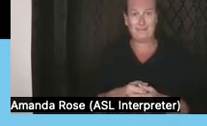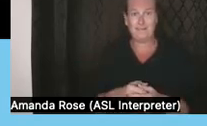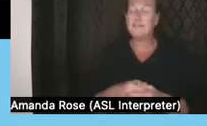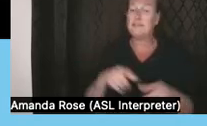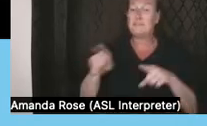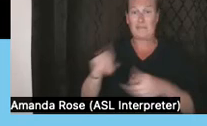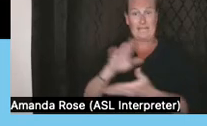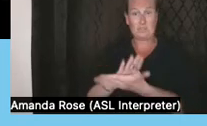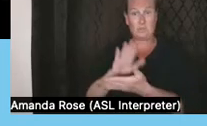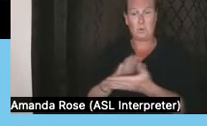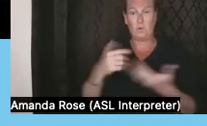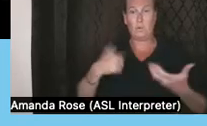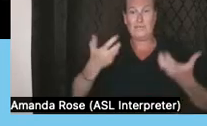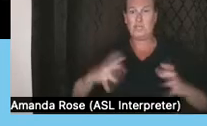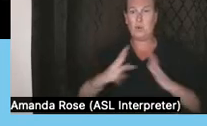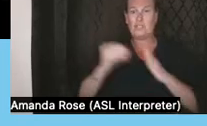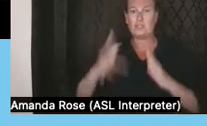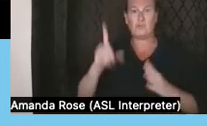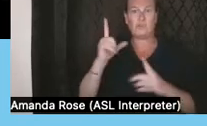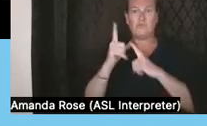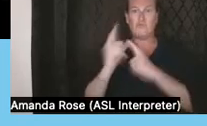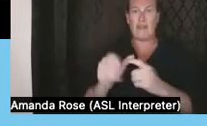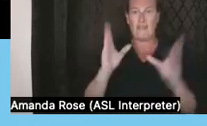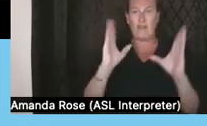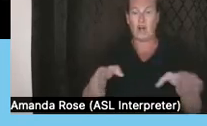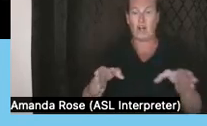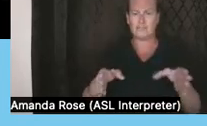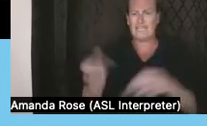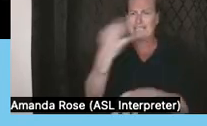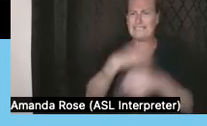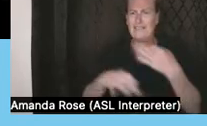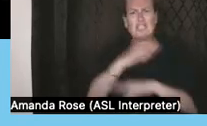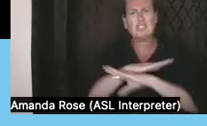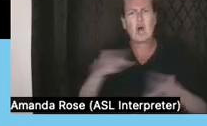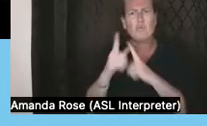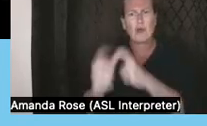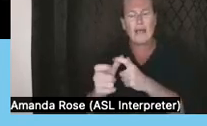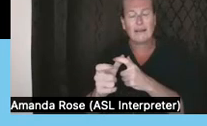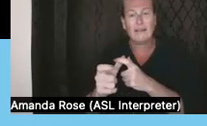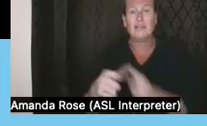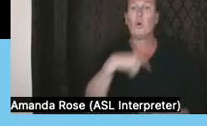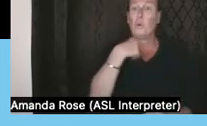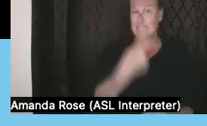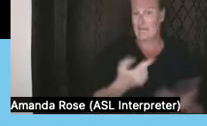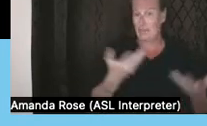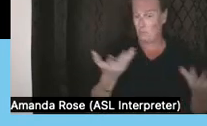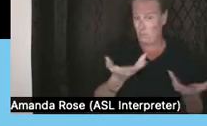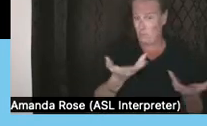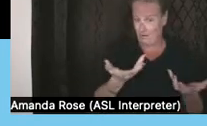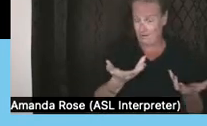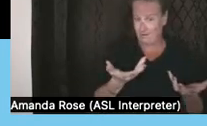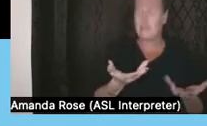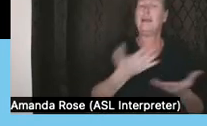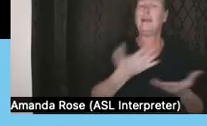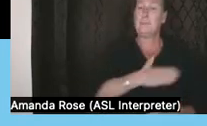school, we don't want students to run in the hallways, right? But instead of saying, don't run, We tell them what we want them to do. Please use walking